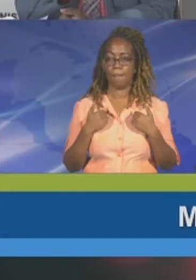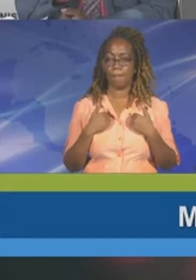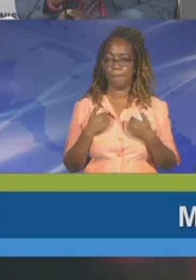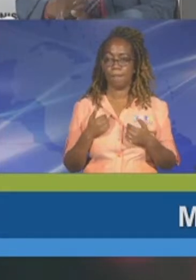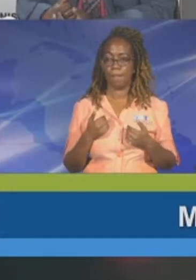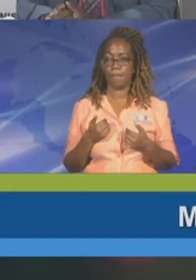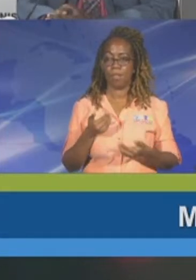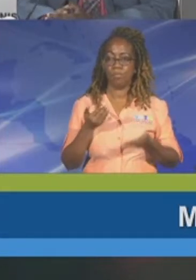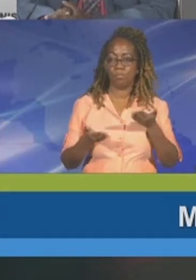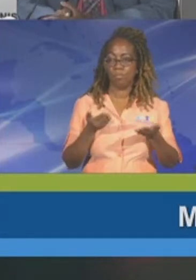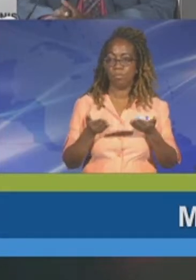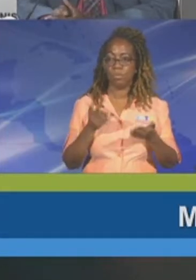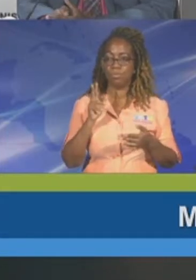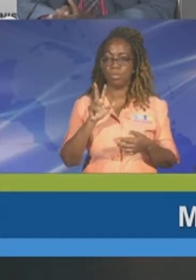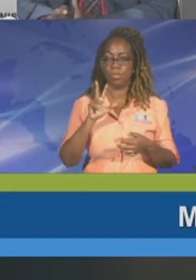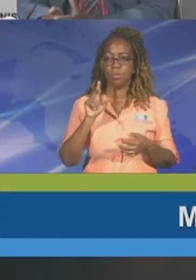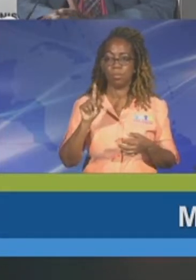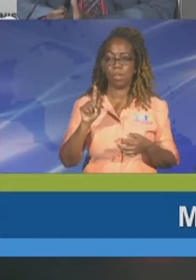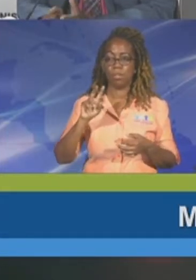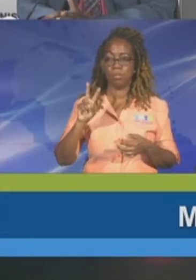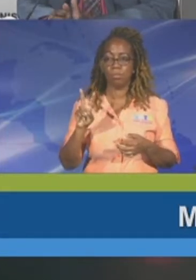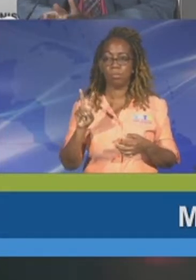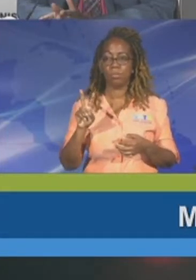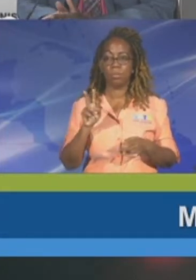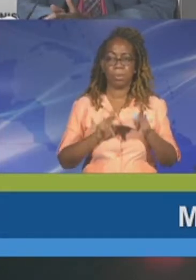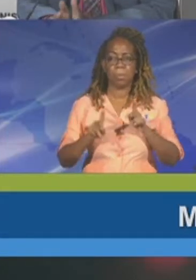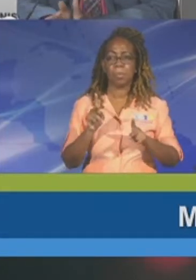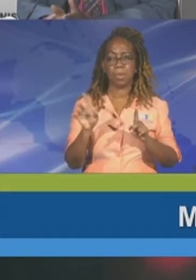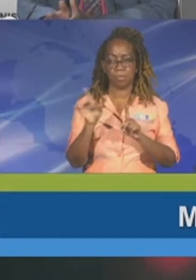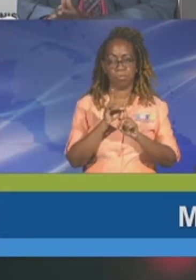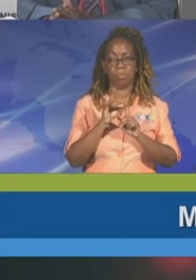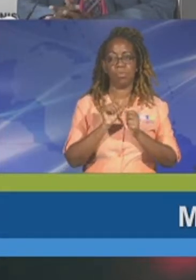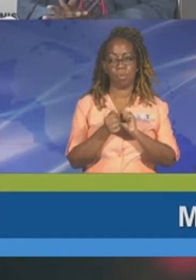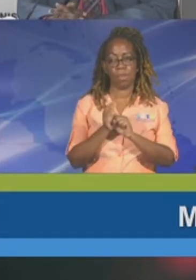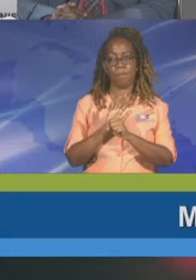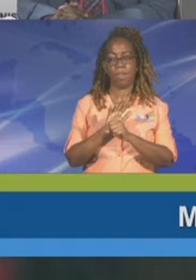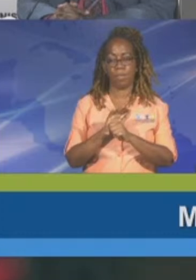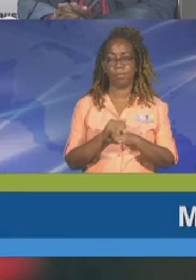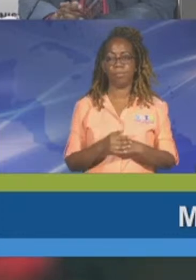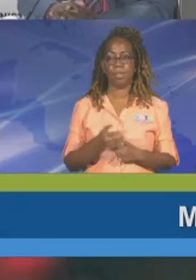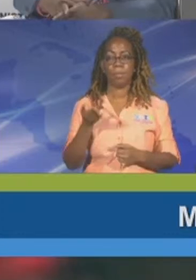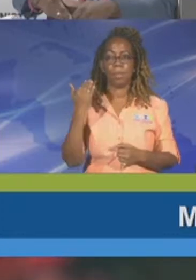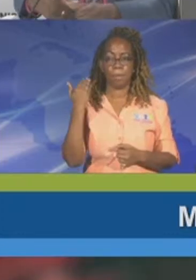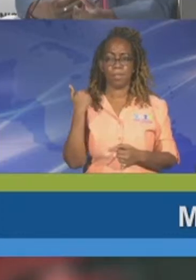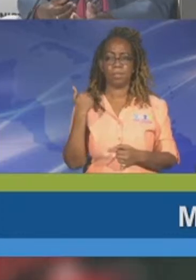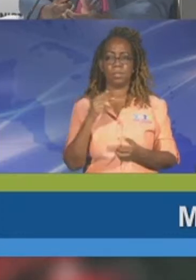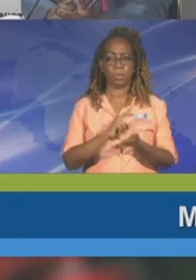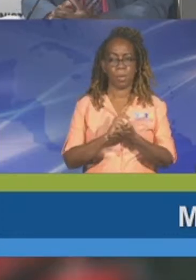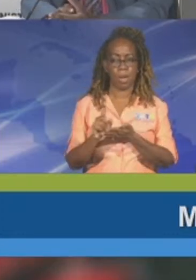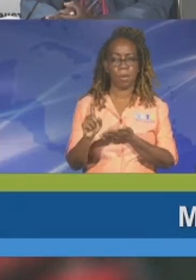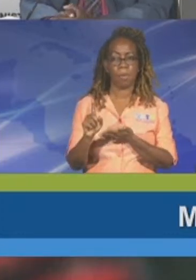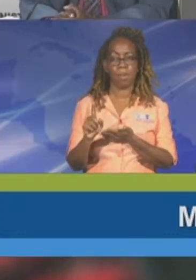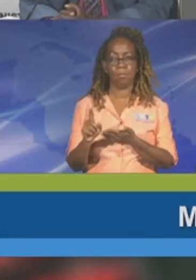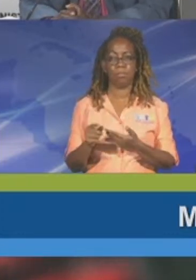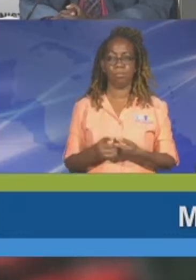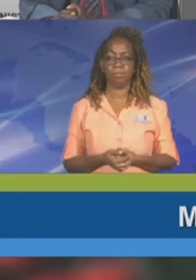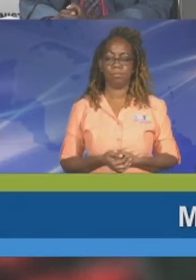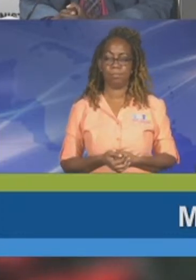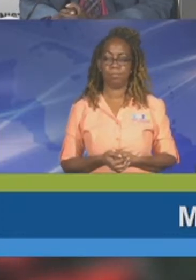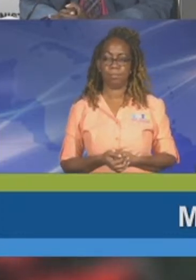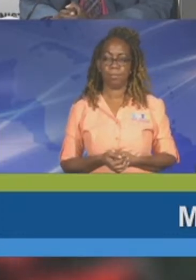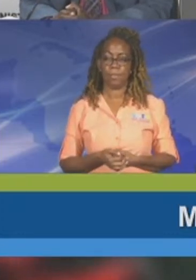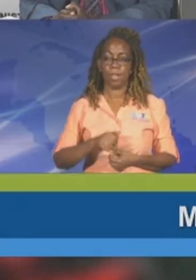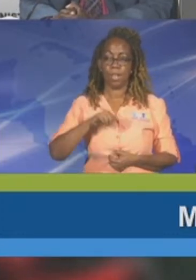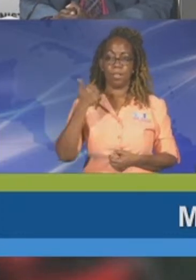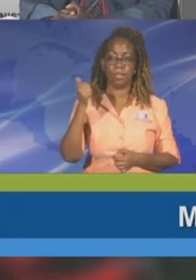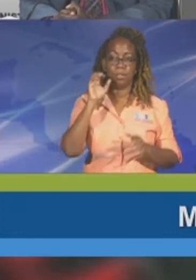average of about 312 cases on a given day over the last 7 days or so. If we move to the next